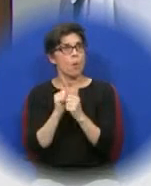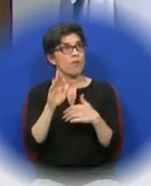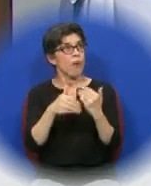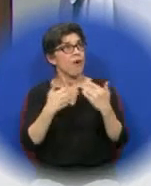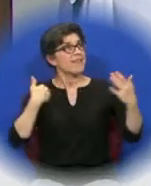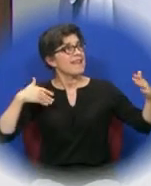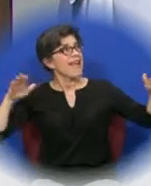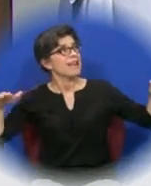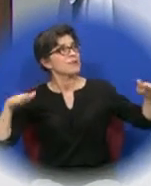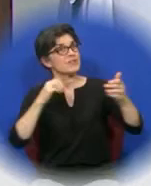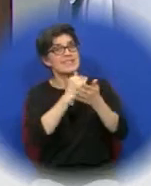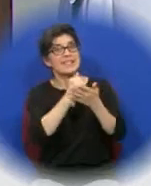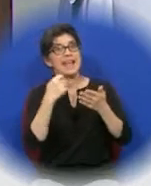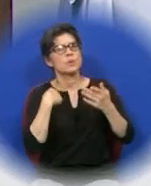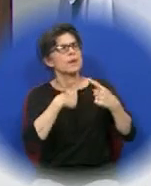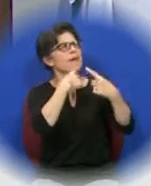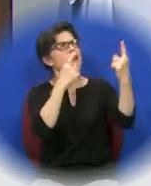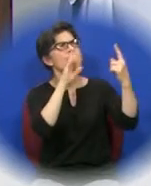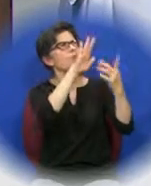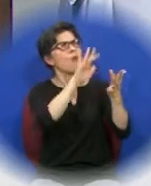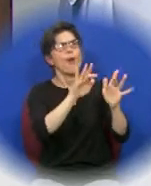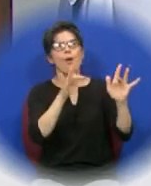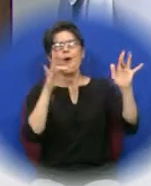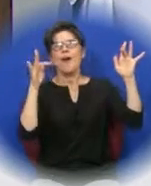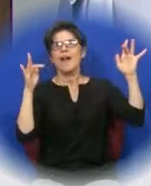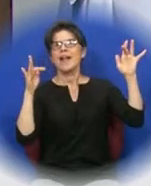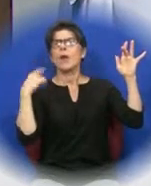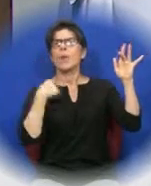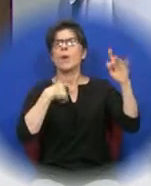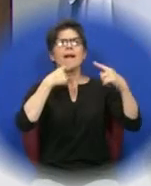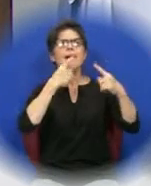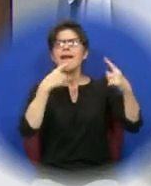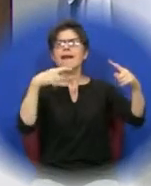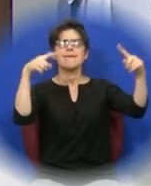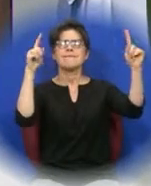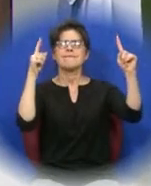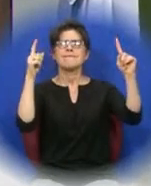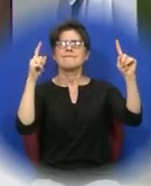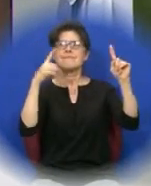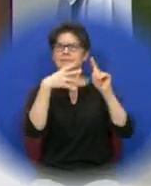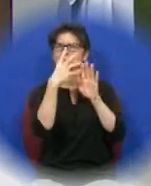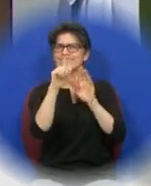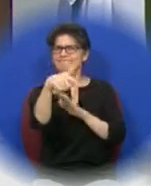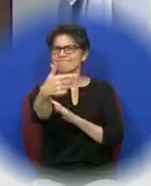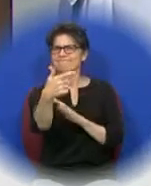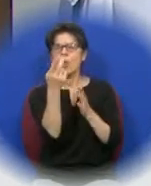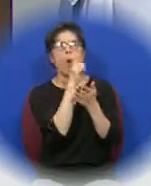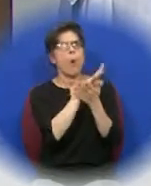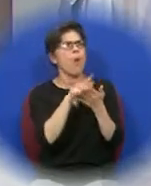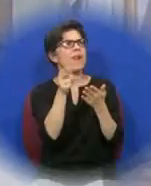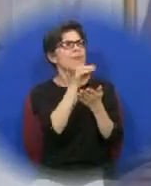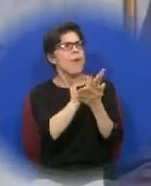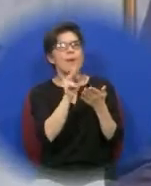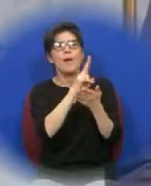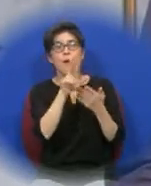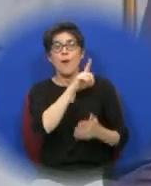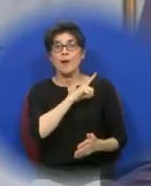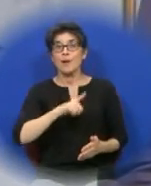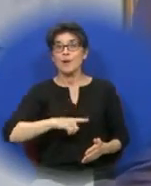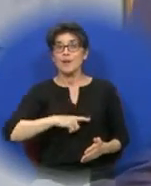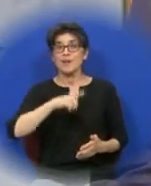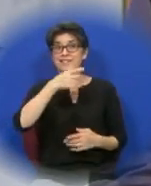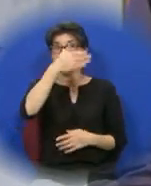and saints, we declare your glory, as without end we acclaim. Holy, holy, holy, holy, holy Lord God of